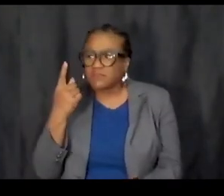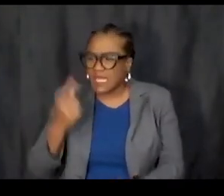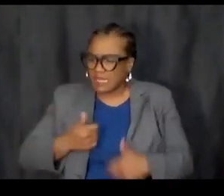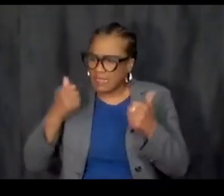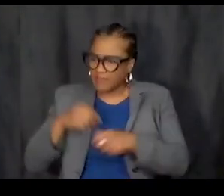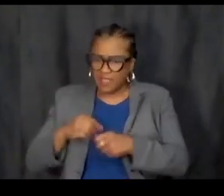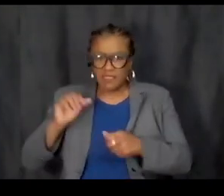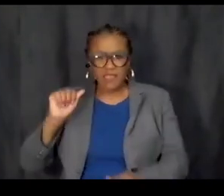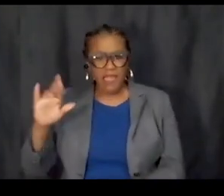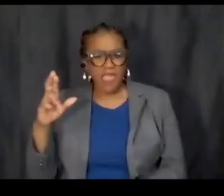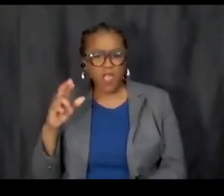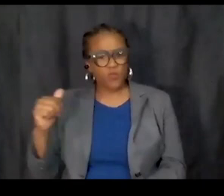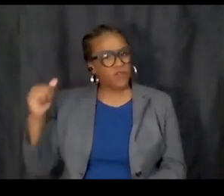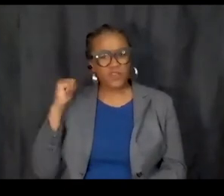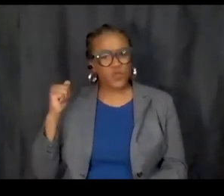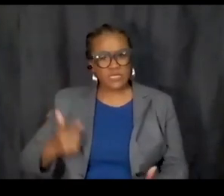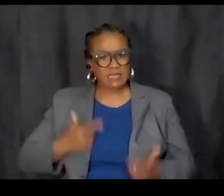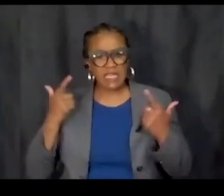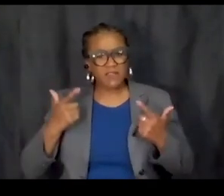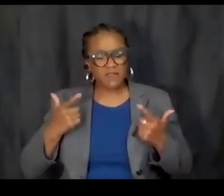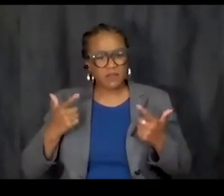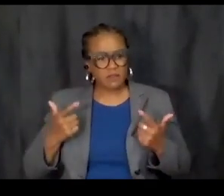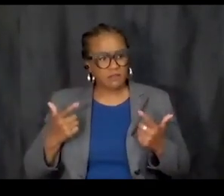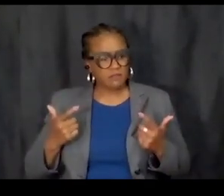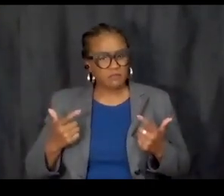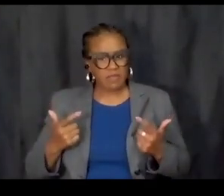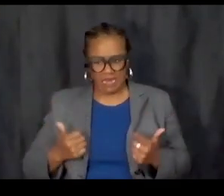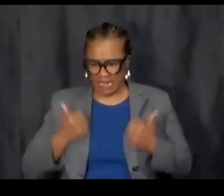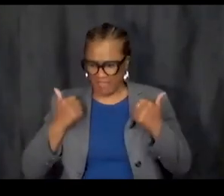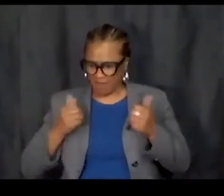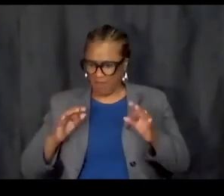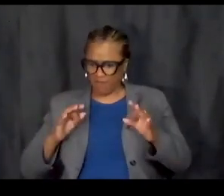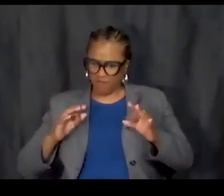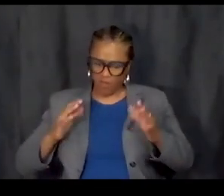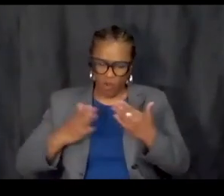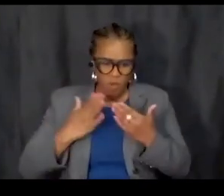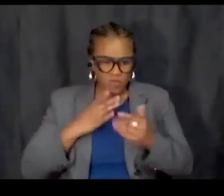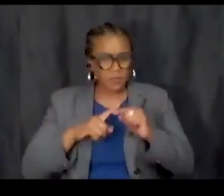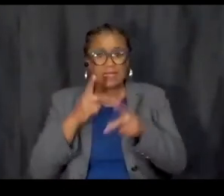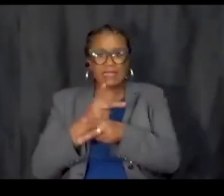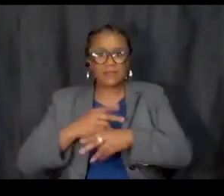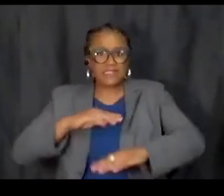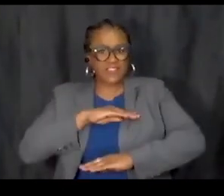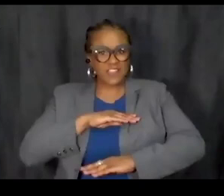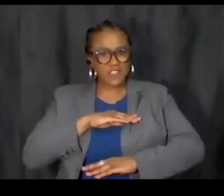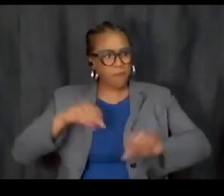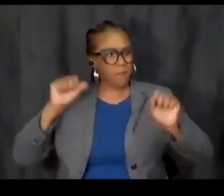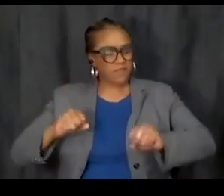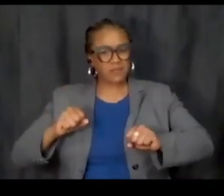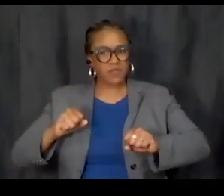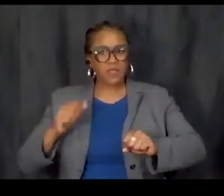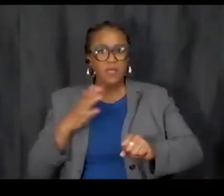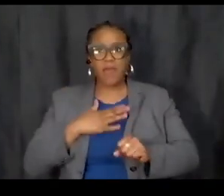to live a life of almosts, but keep satisfaction impossible. My brightest failures,